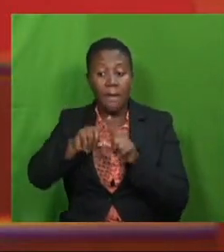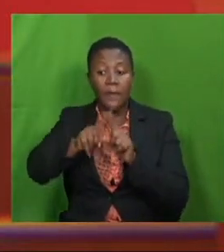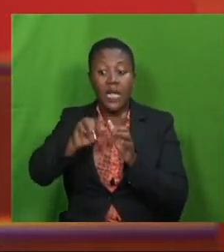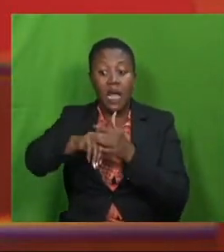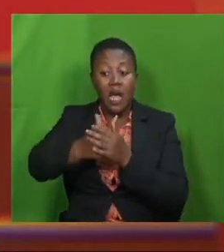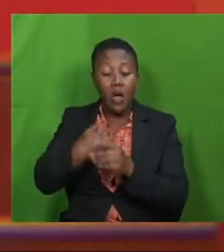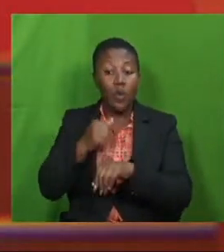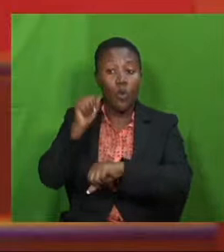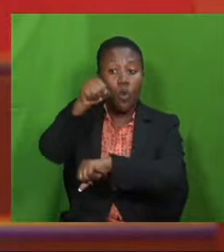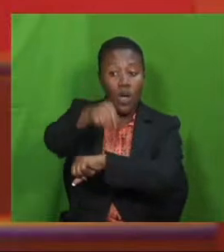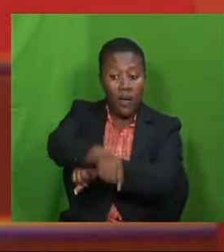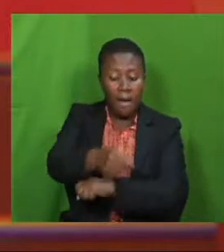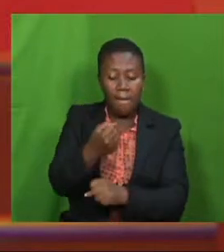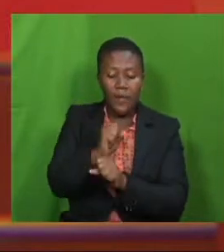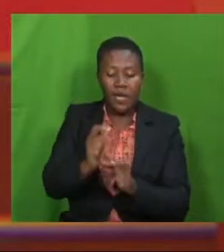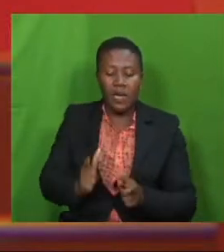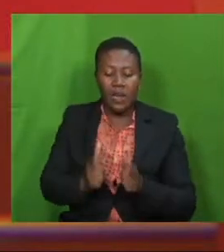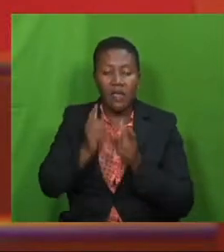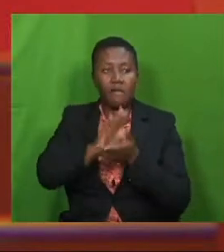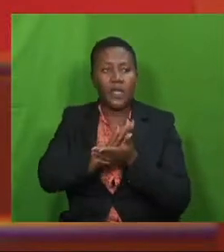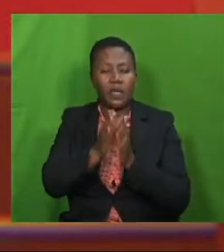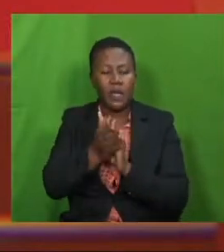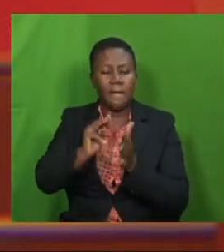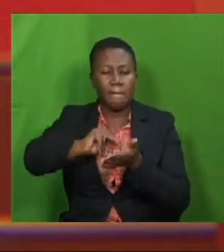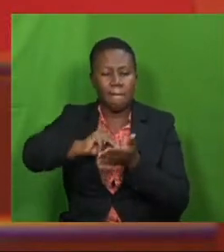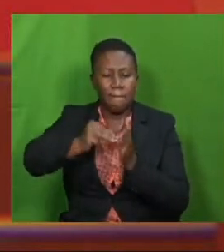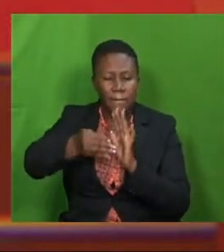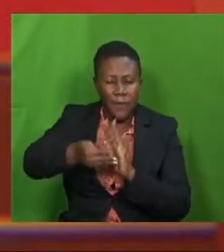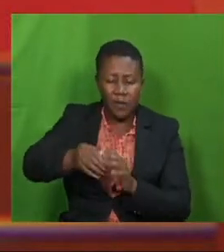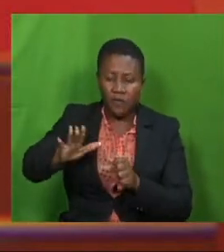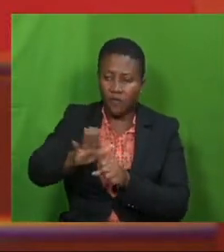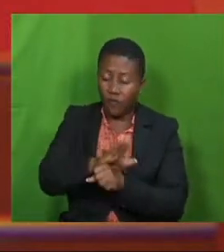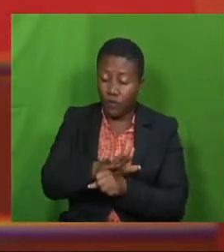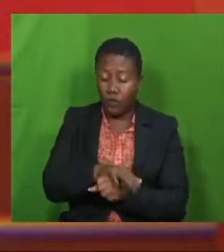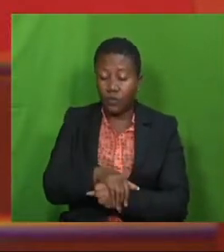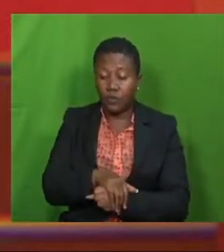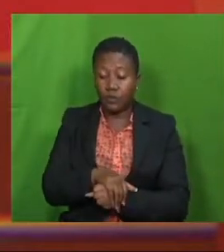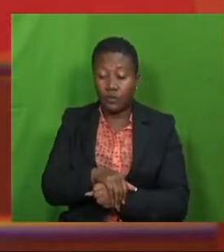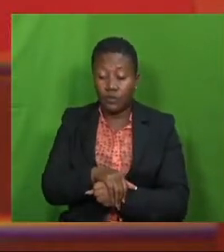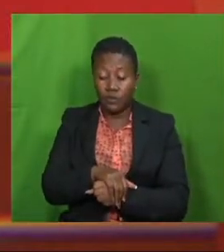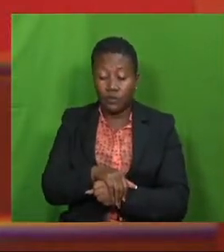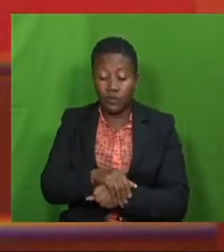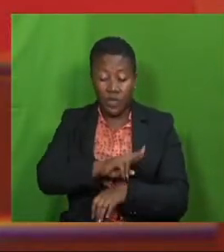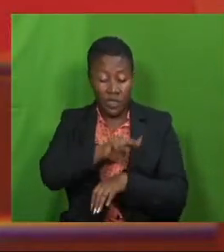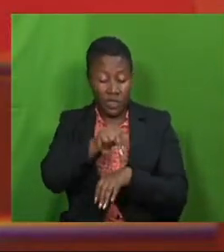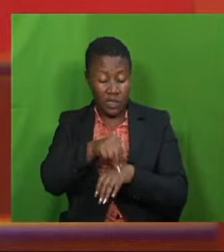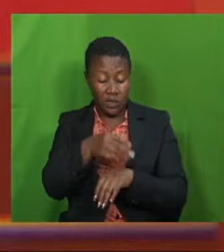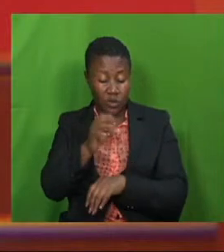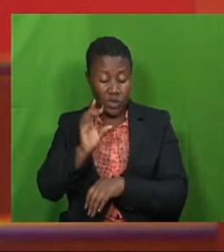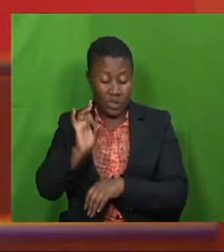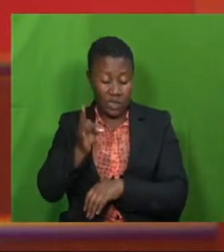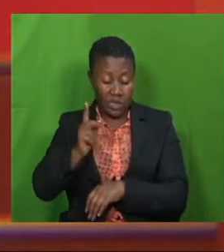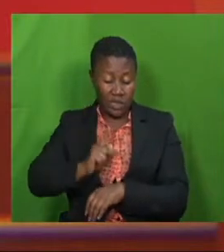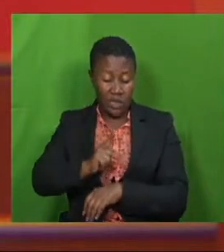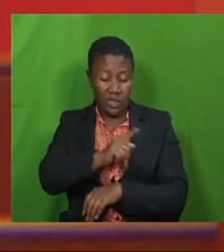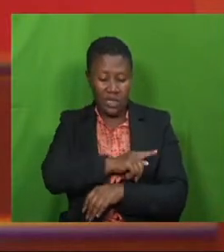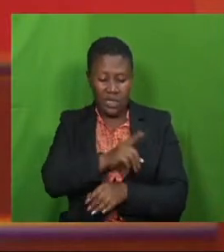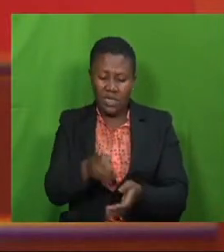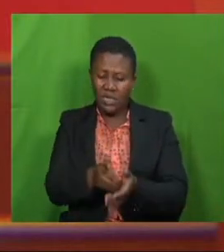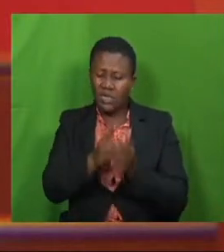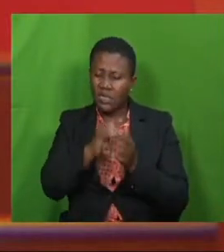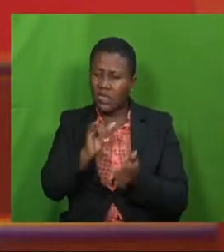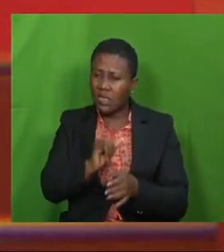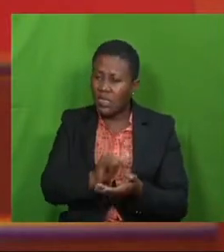meaningful," unquote. The nature of the 8th Parliament has demanded that the legislature and the executive